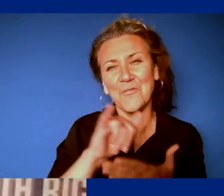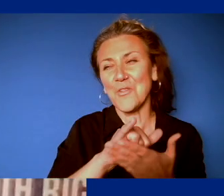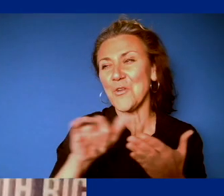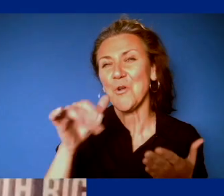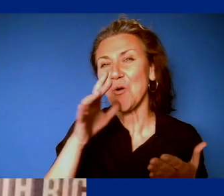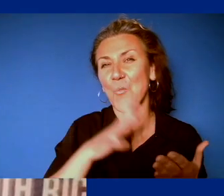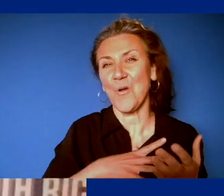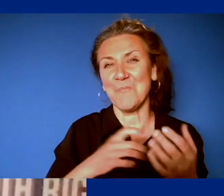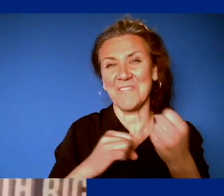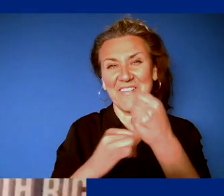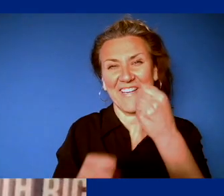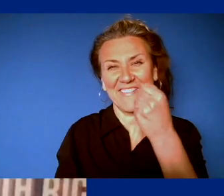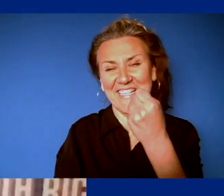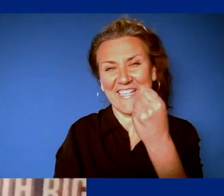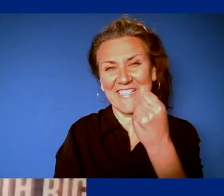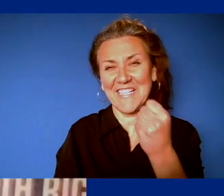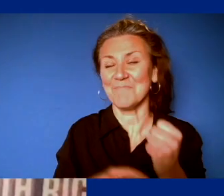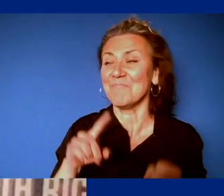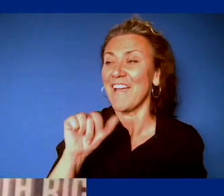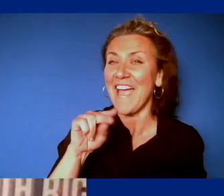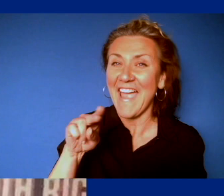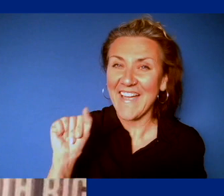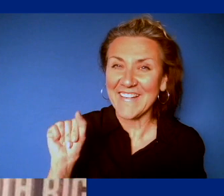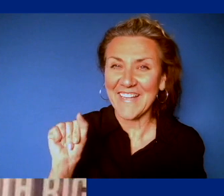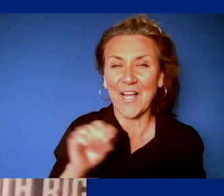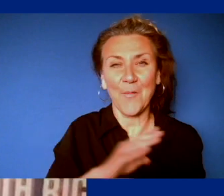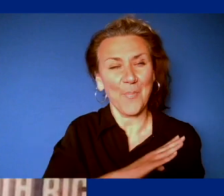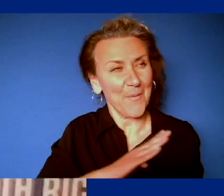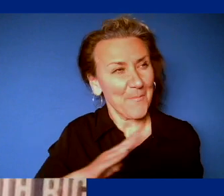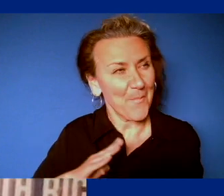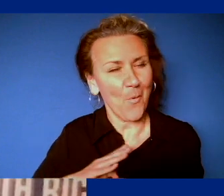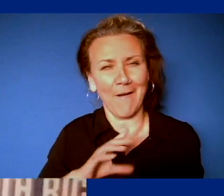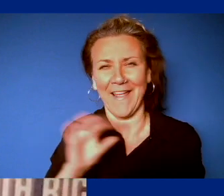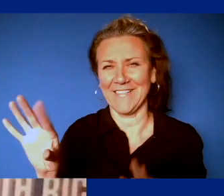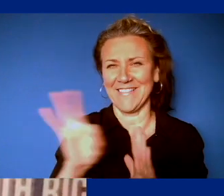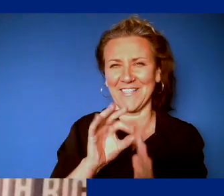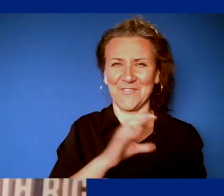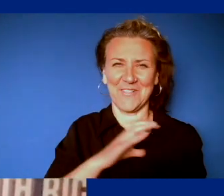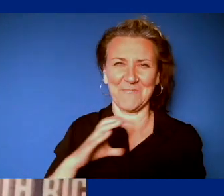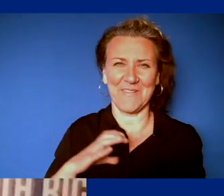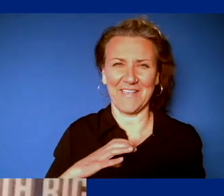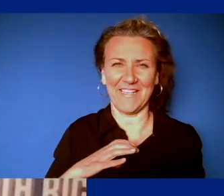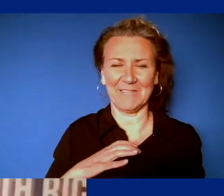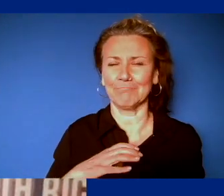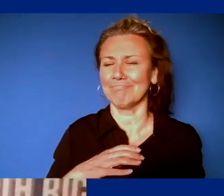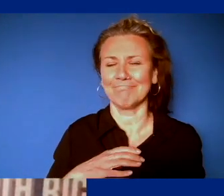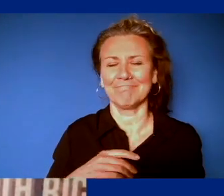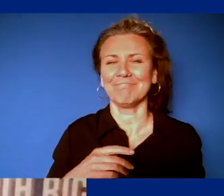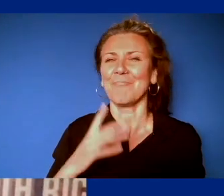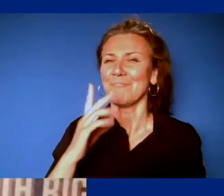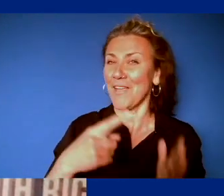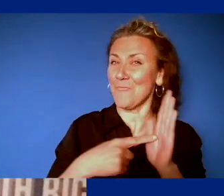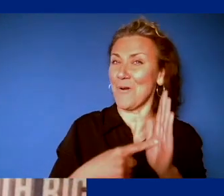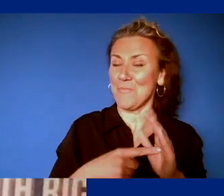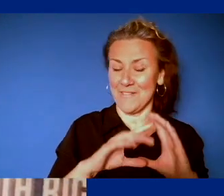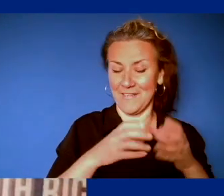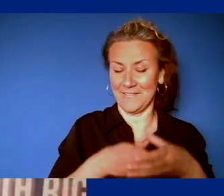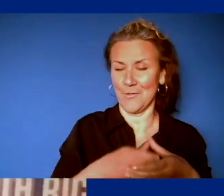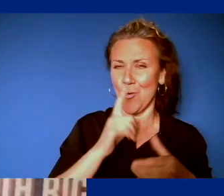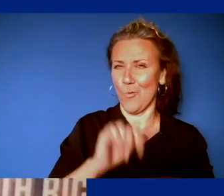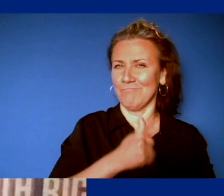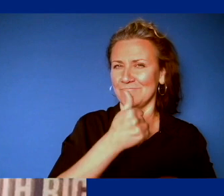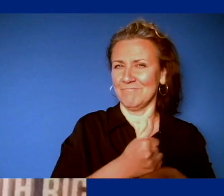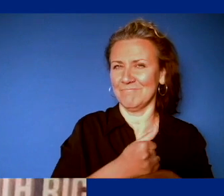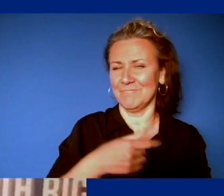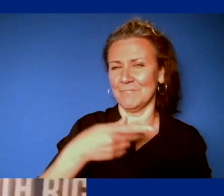Thank you to the New York Women's Foundation, to Ana, to the board, and to the selection committee, on behalf of all of the founders